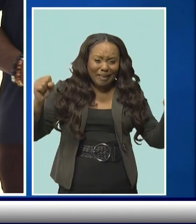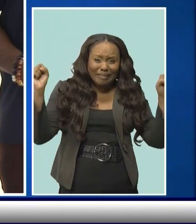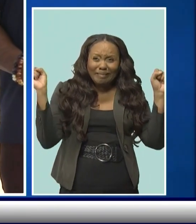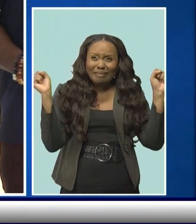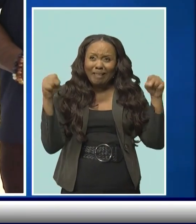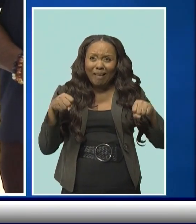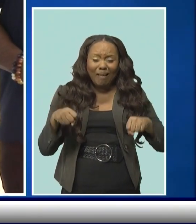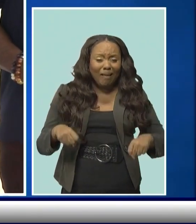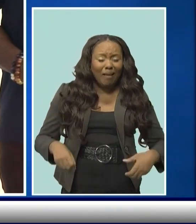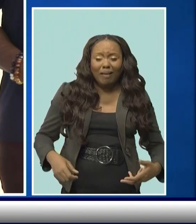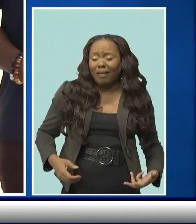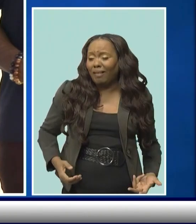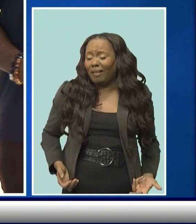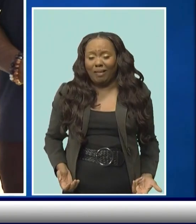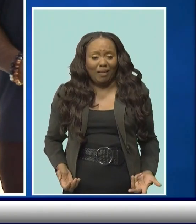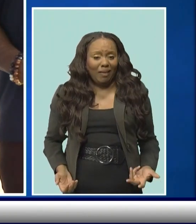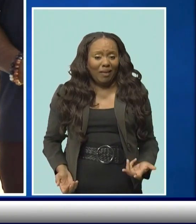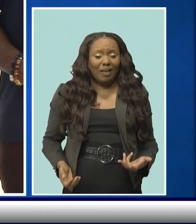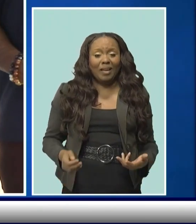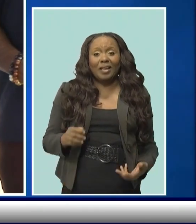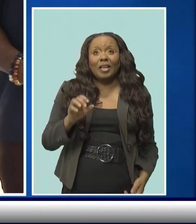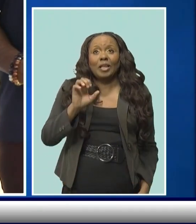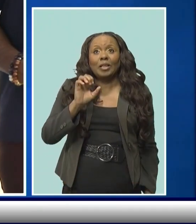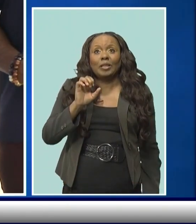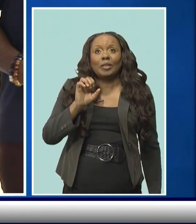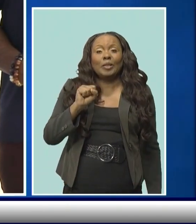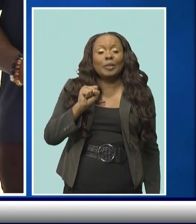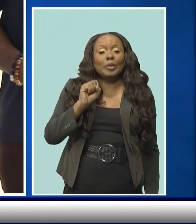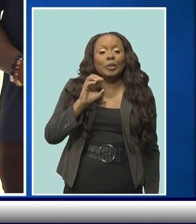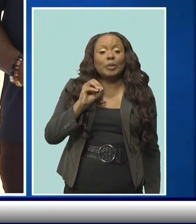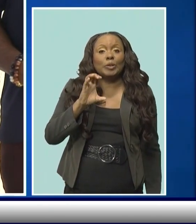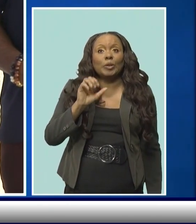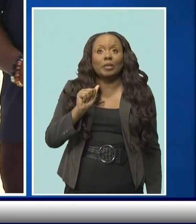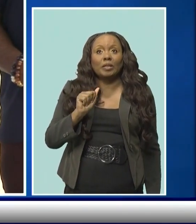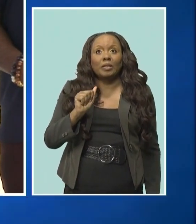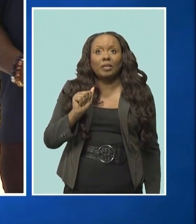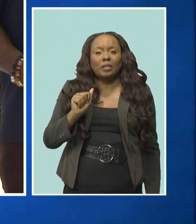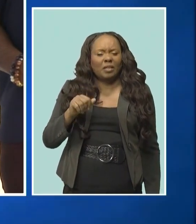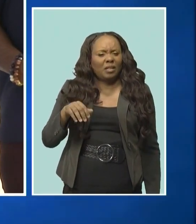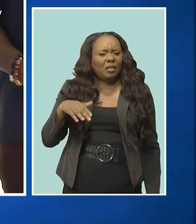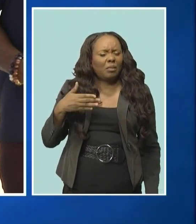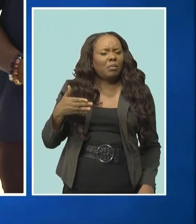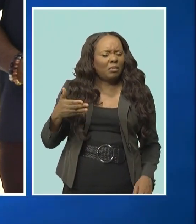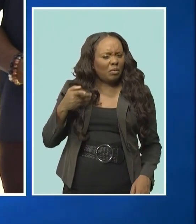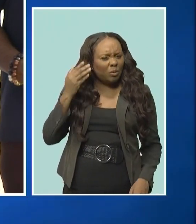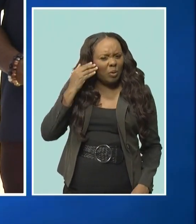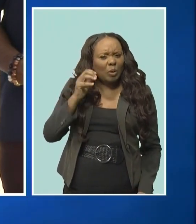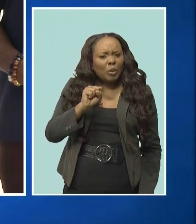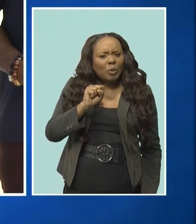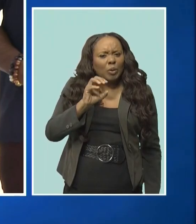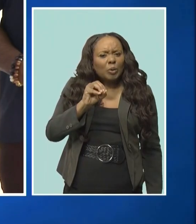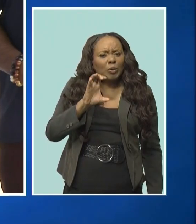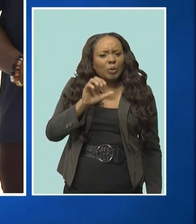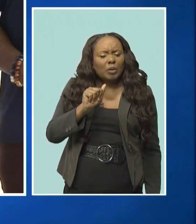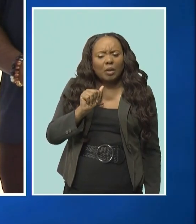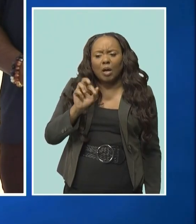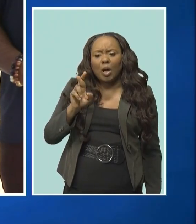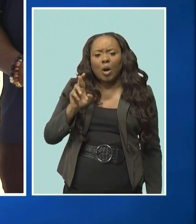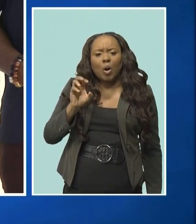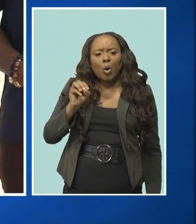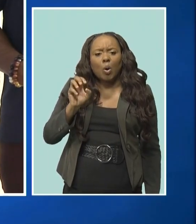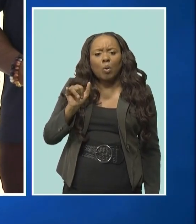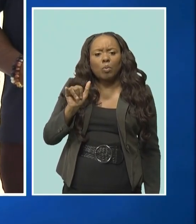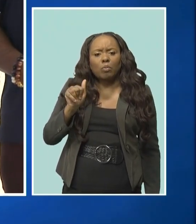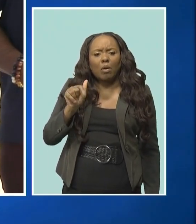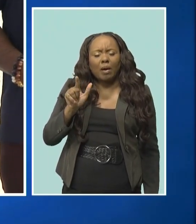Soca Monarch, Soca Royale at Bushy Park, I don't know how many of you have been here. The place is, Bushy Park comes alive.